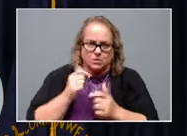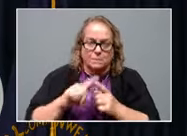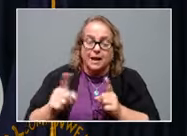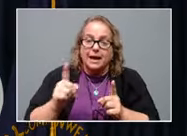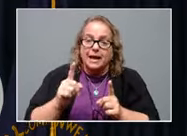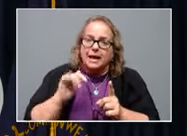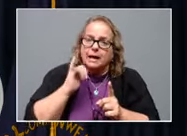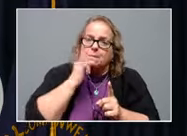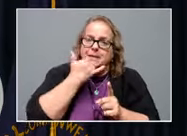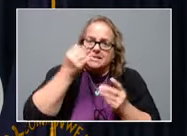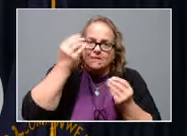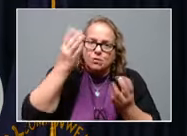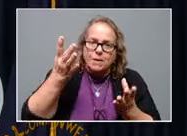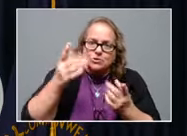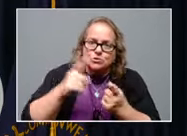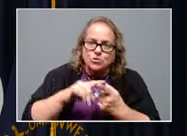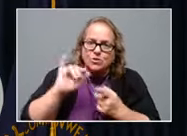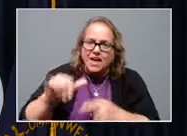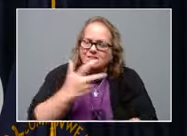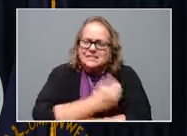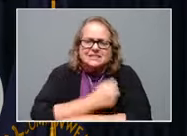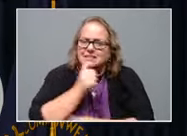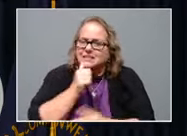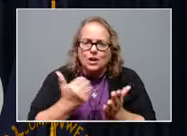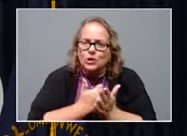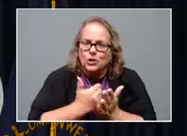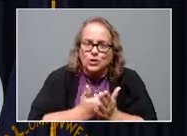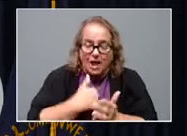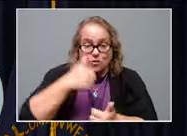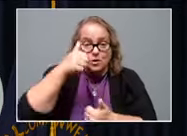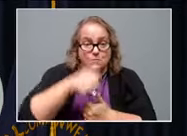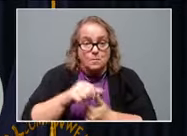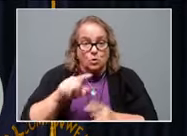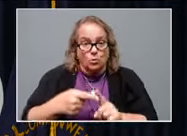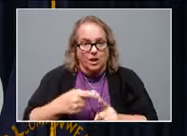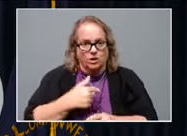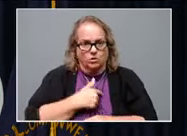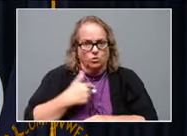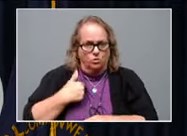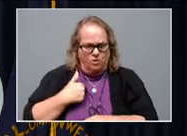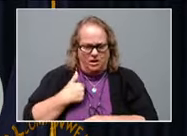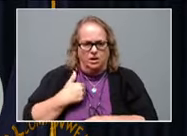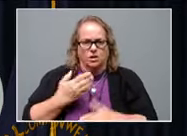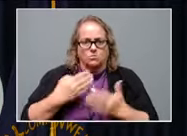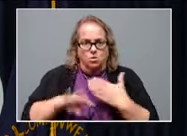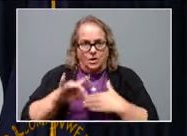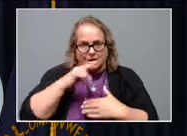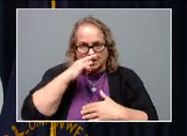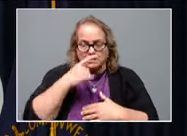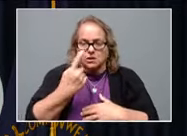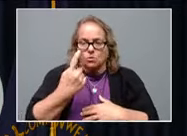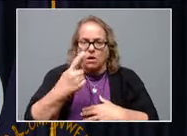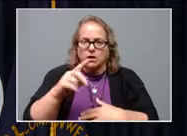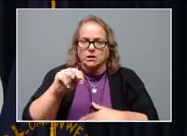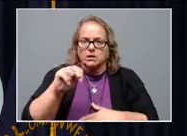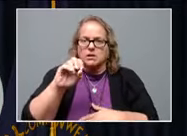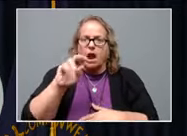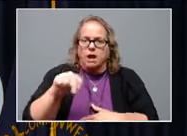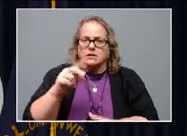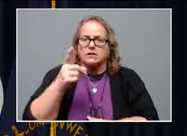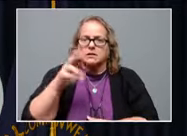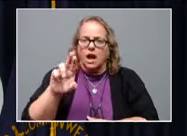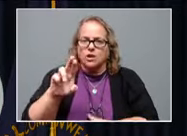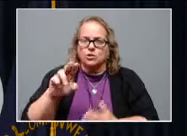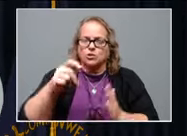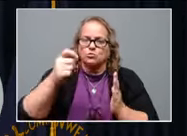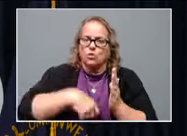vaccines isn't new. I remember when we were having kids and a non-doctor had written a book and a lot of parents were